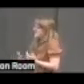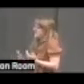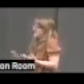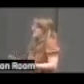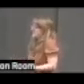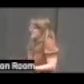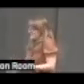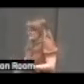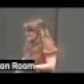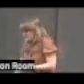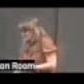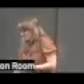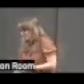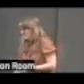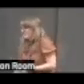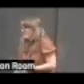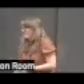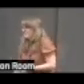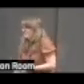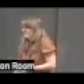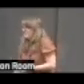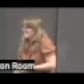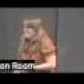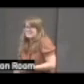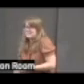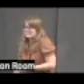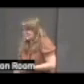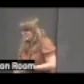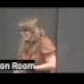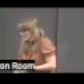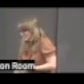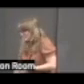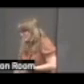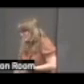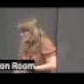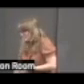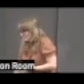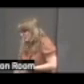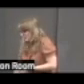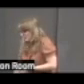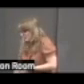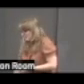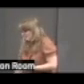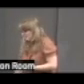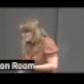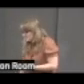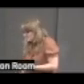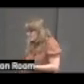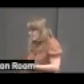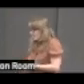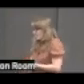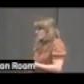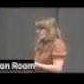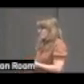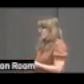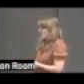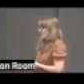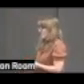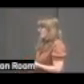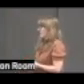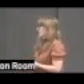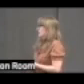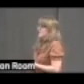I'm not going to leave you, but I don't really like you being in my space. And so then